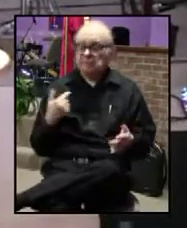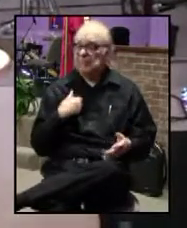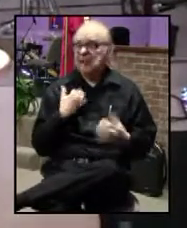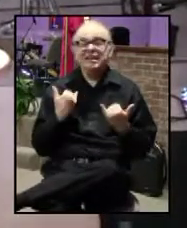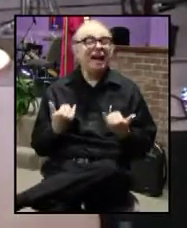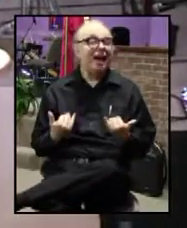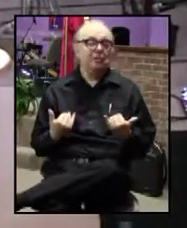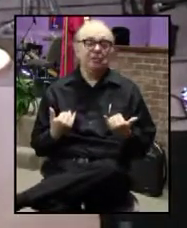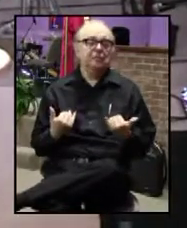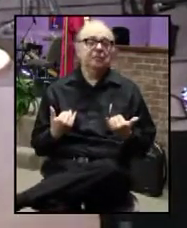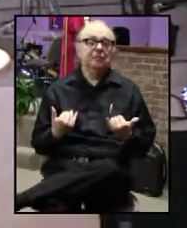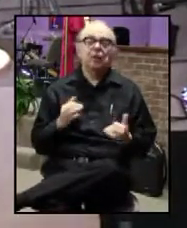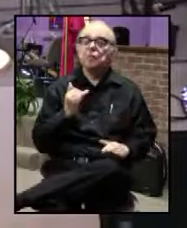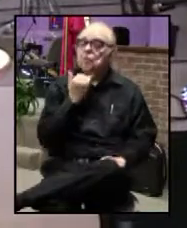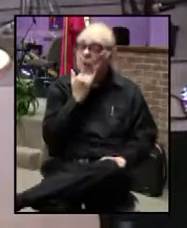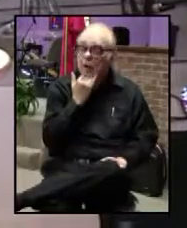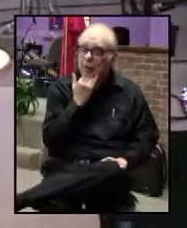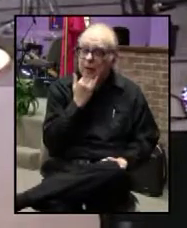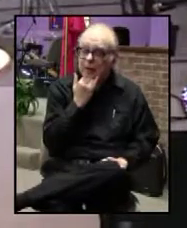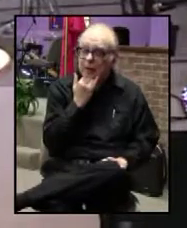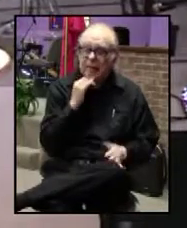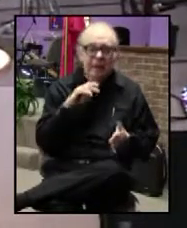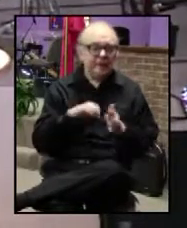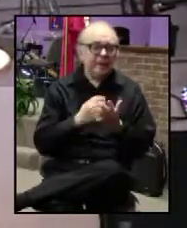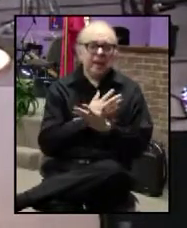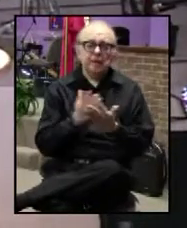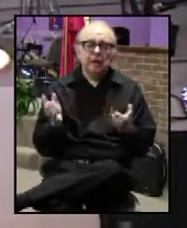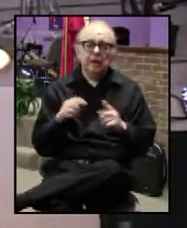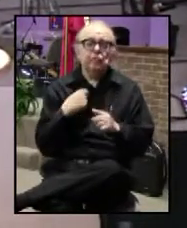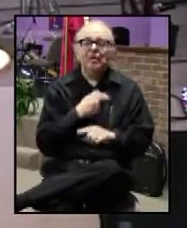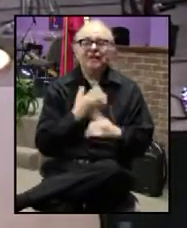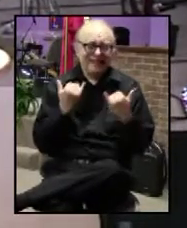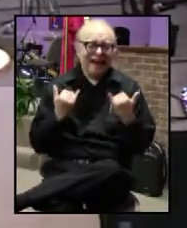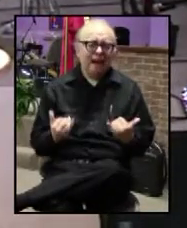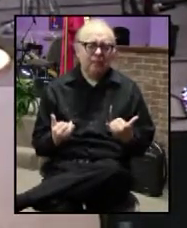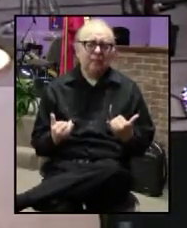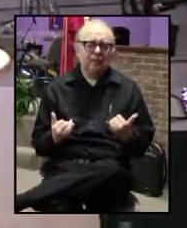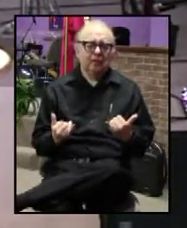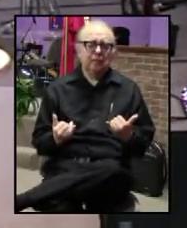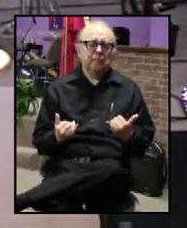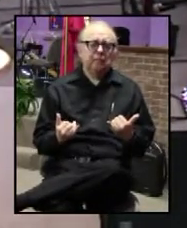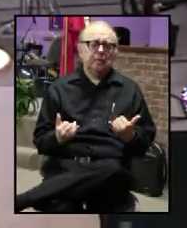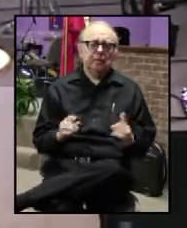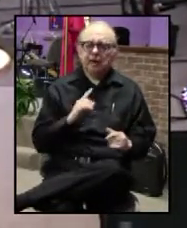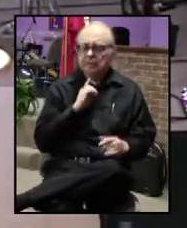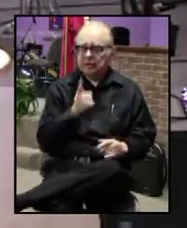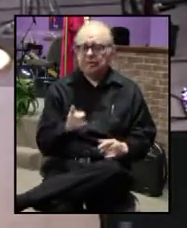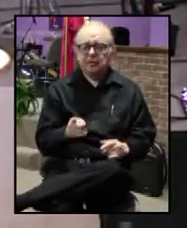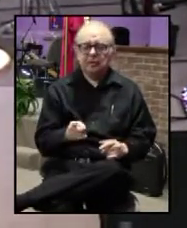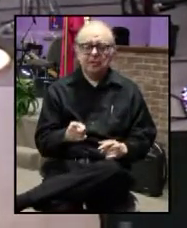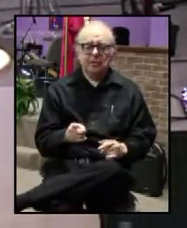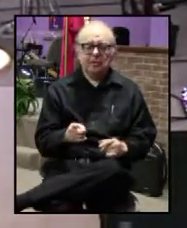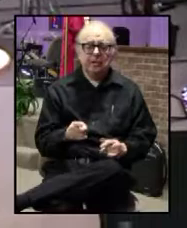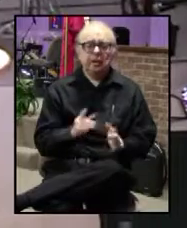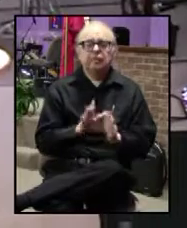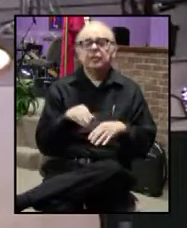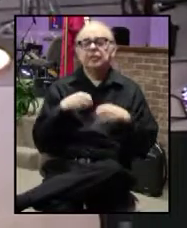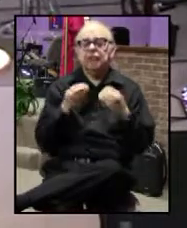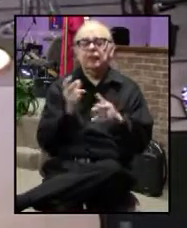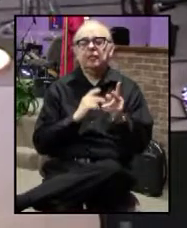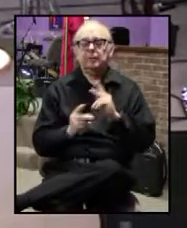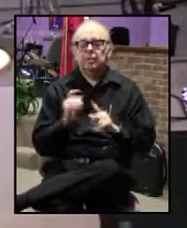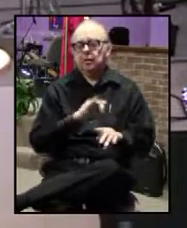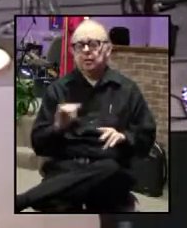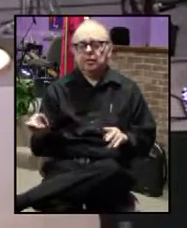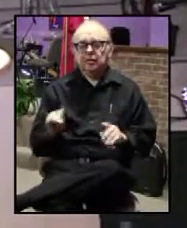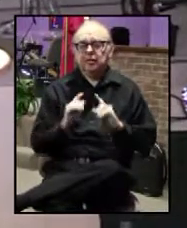today. Wrong. They mean everything to us today. This is the command that not only Jesus gave to them, but these are the